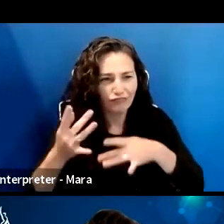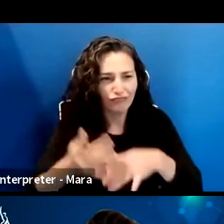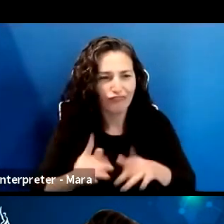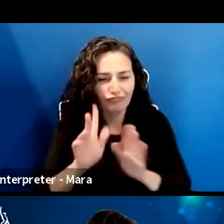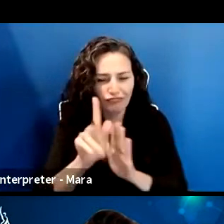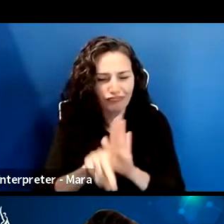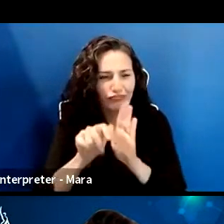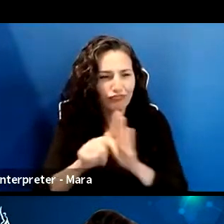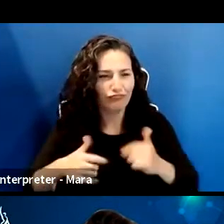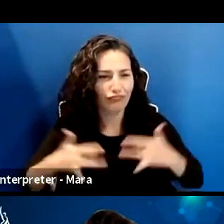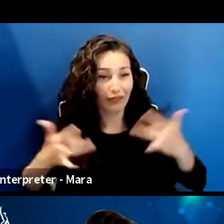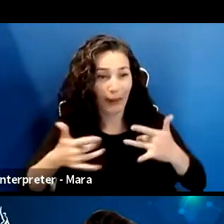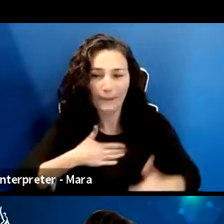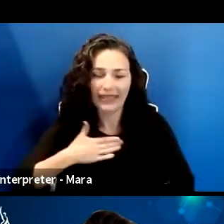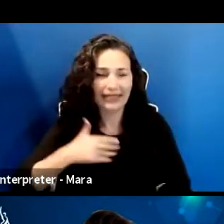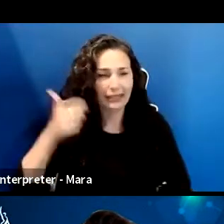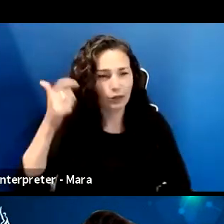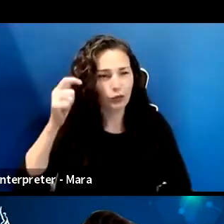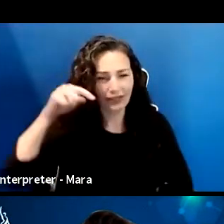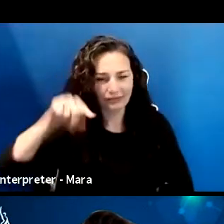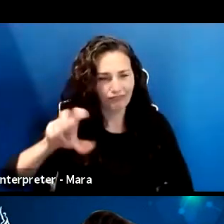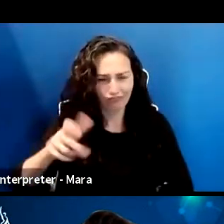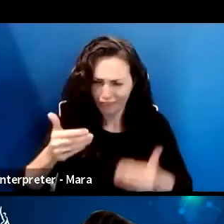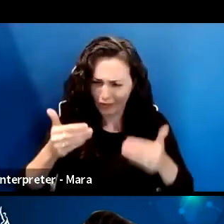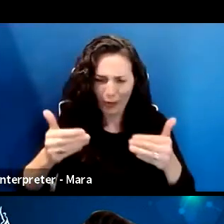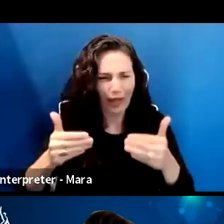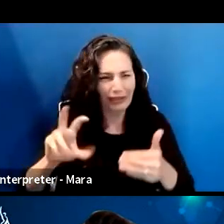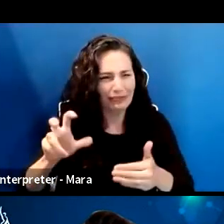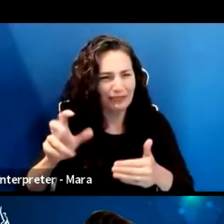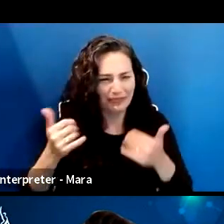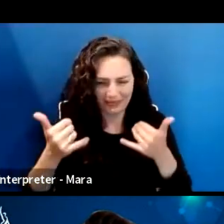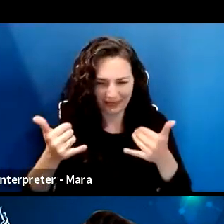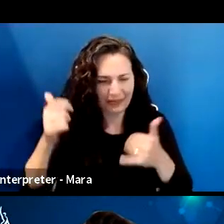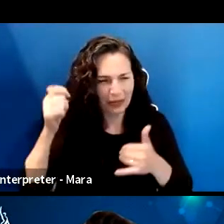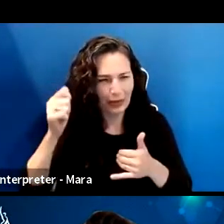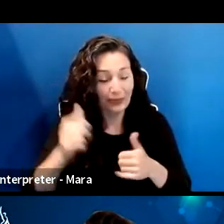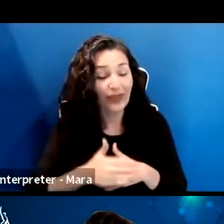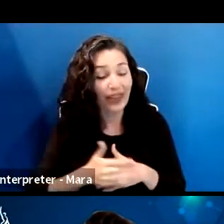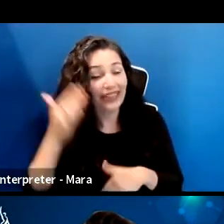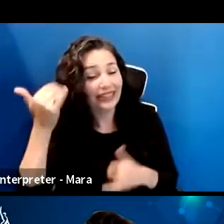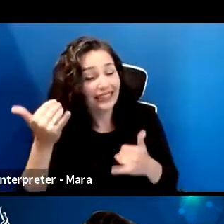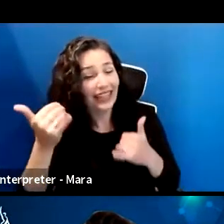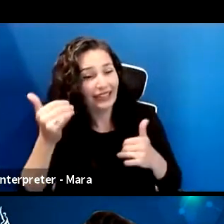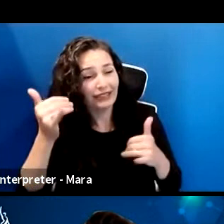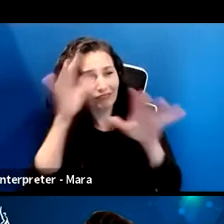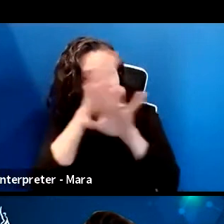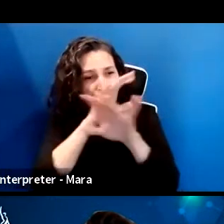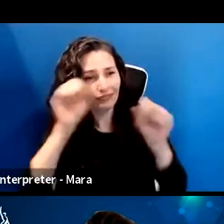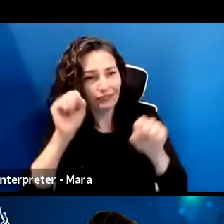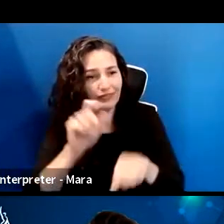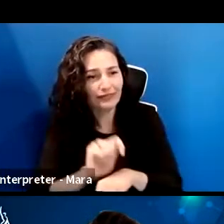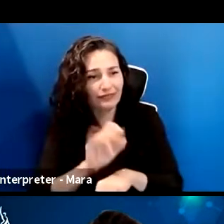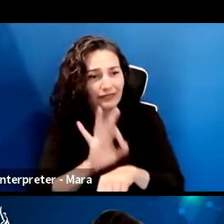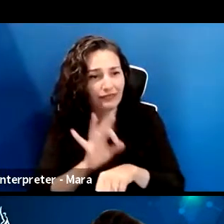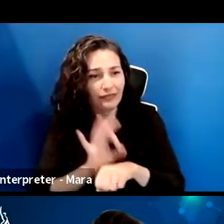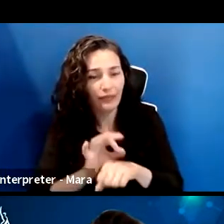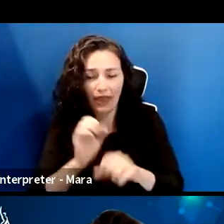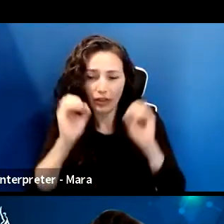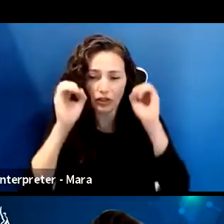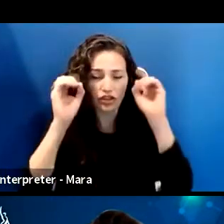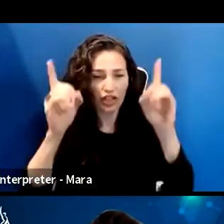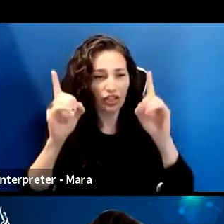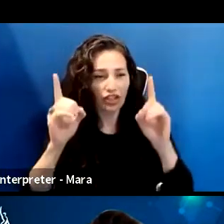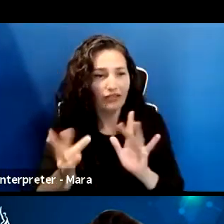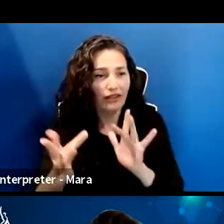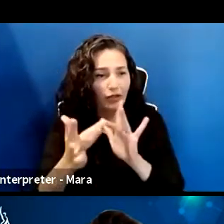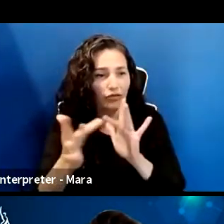invite you to subscribe to this channel. You can go ahead and do that right now. Today, we present the President's Task Force on Education, Outreach, and Engagement live